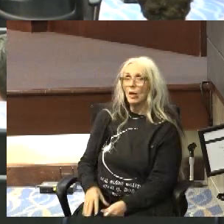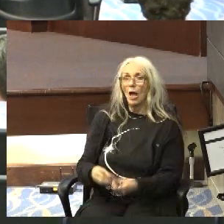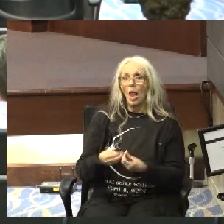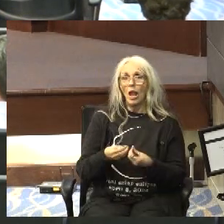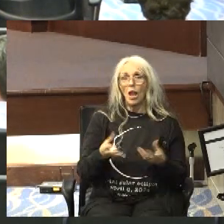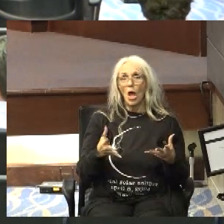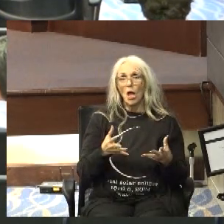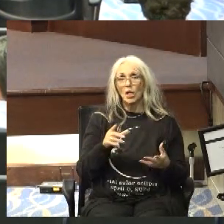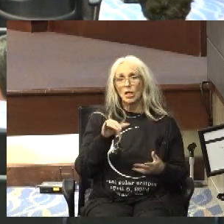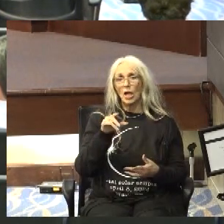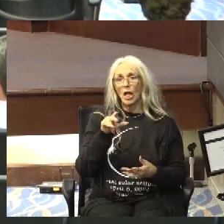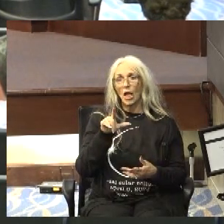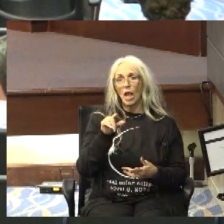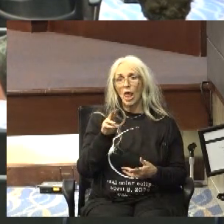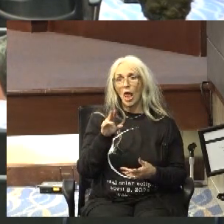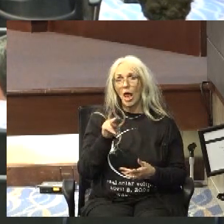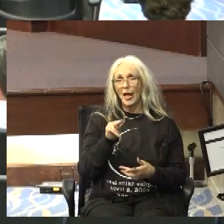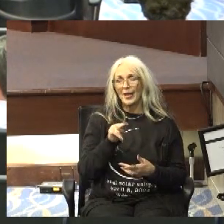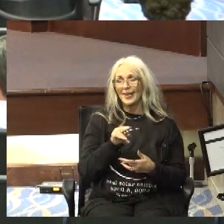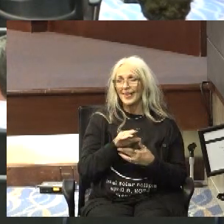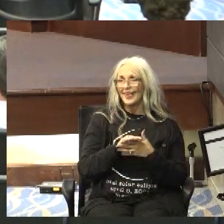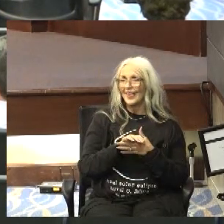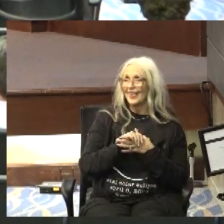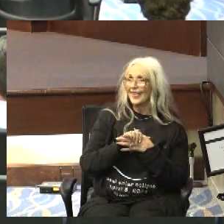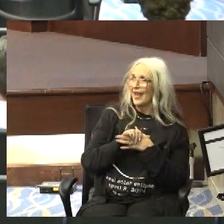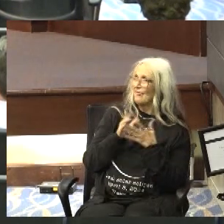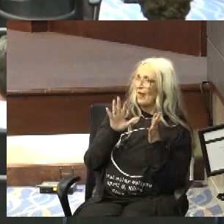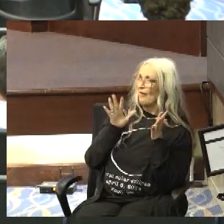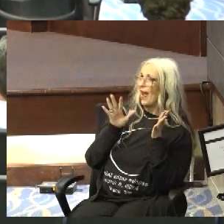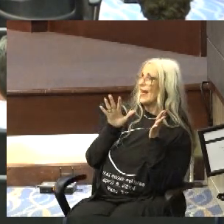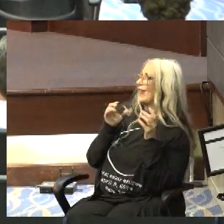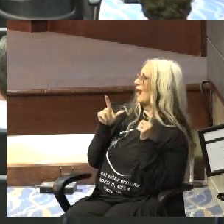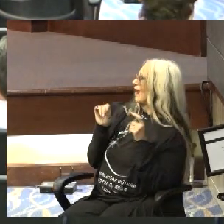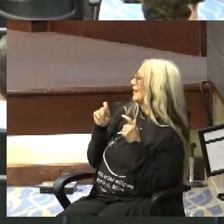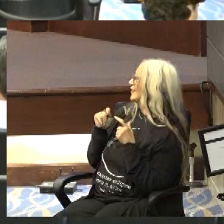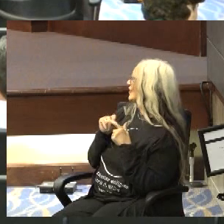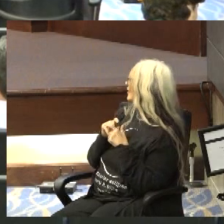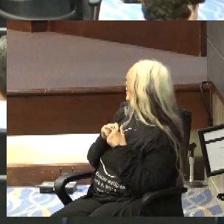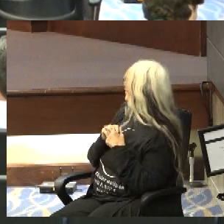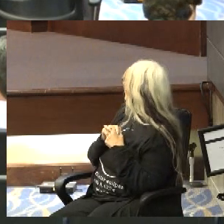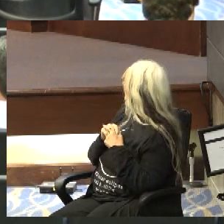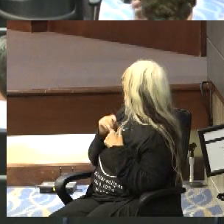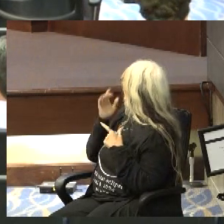Anyway, first restriction. You're telling me, I tried. Same here. Not a good fight.